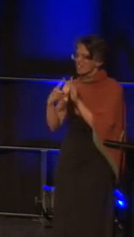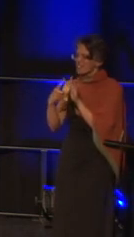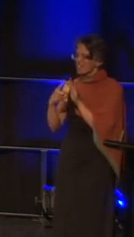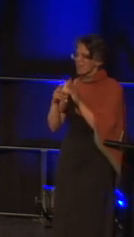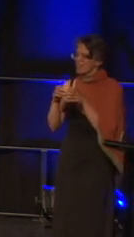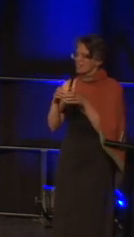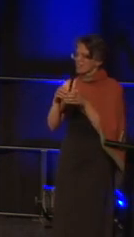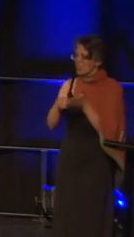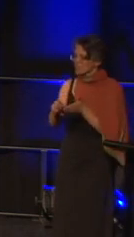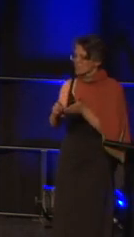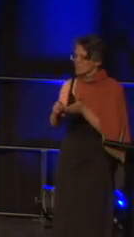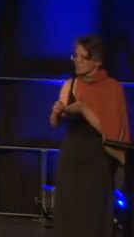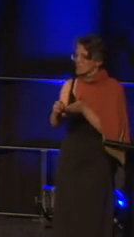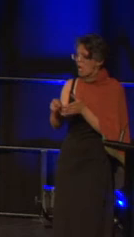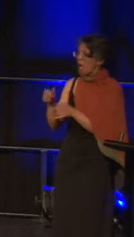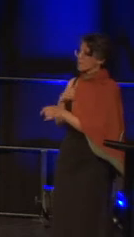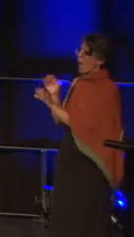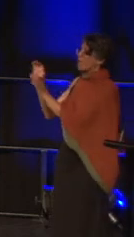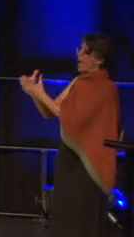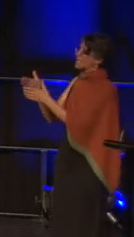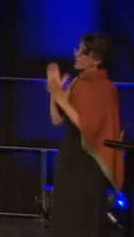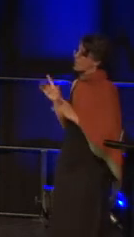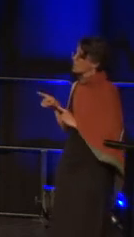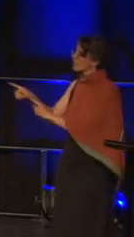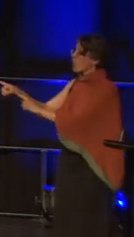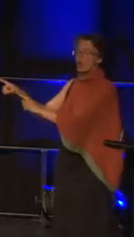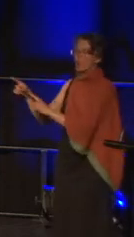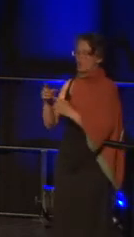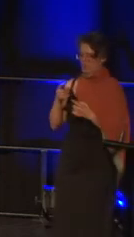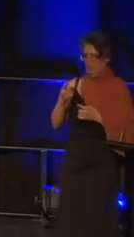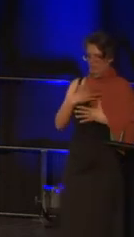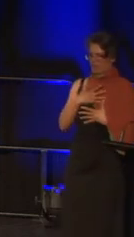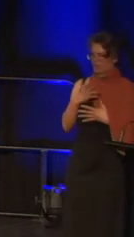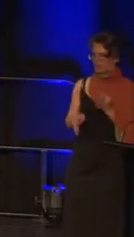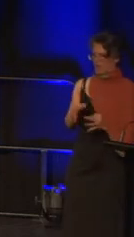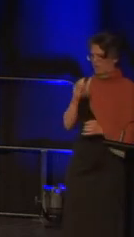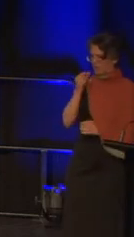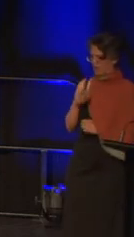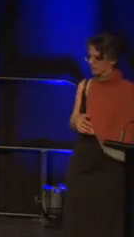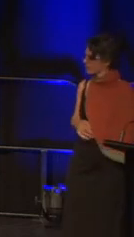and vote from their own personal views. Mr. Jones.